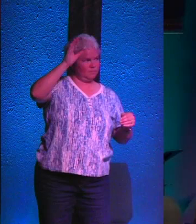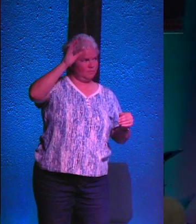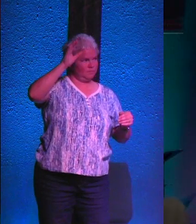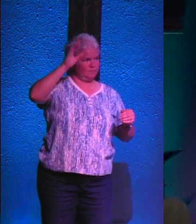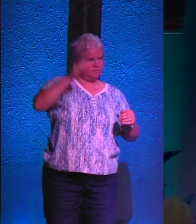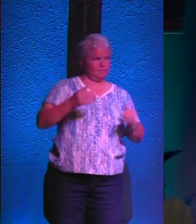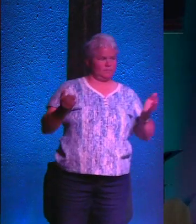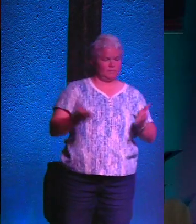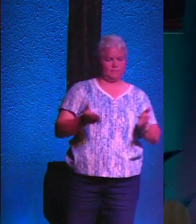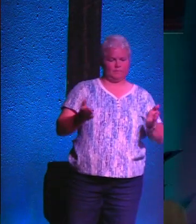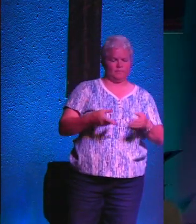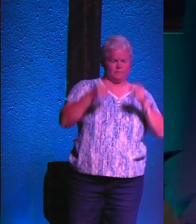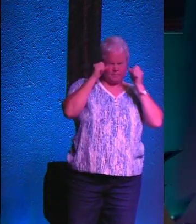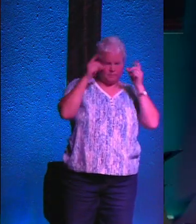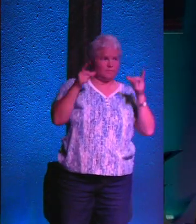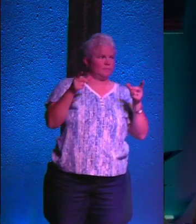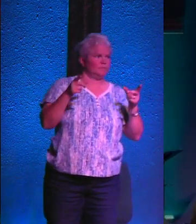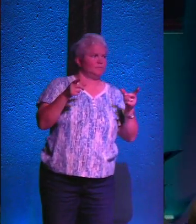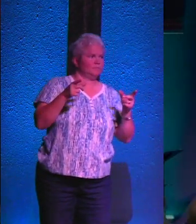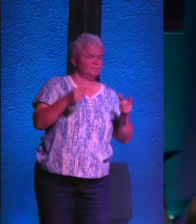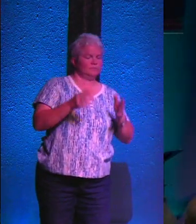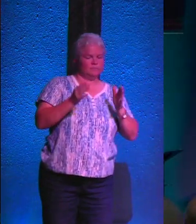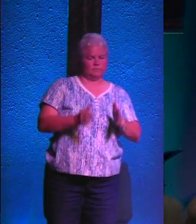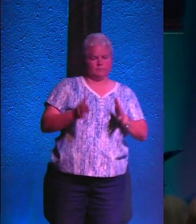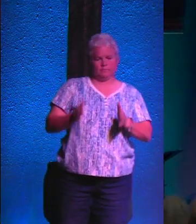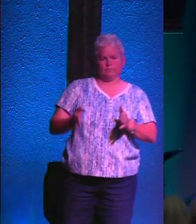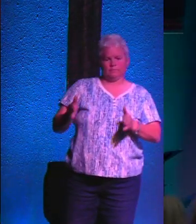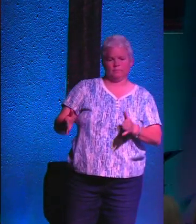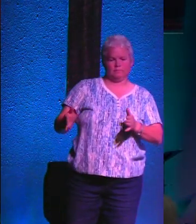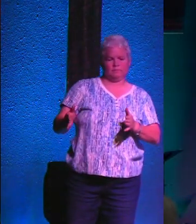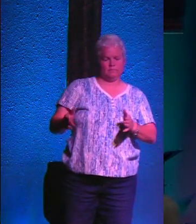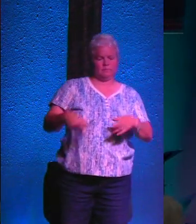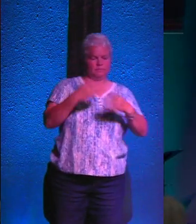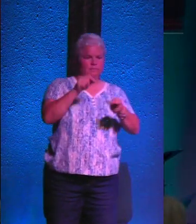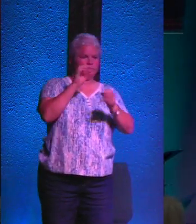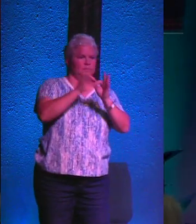was so amazing. Your plan was so